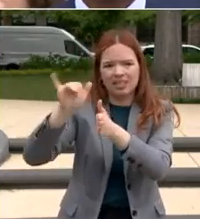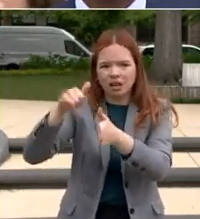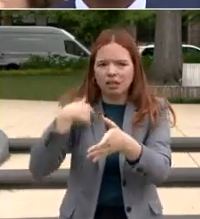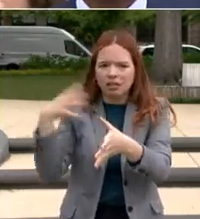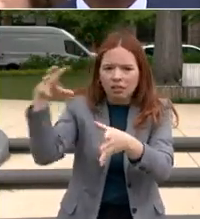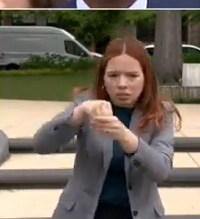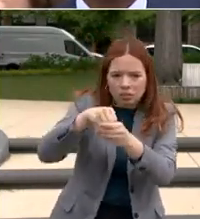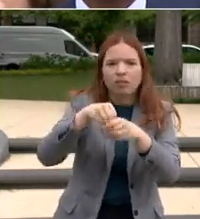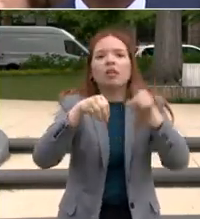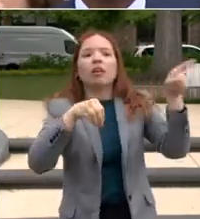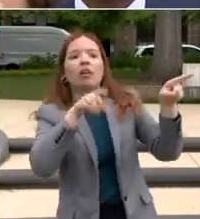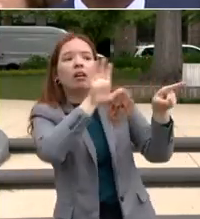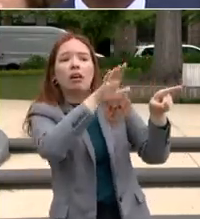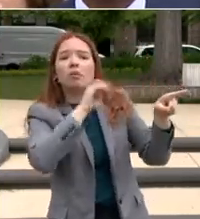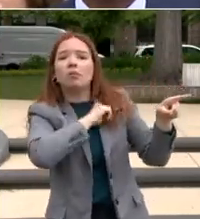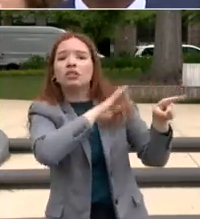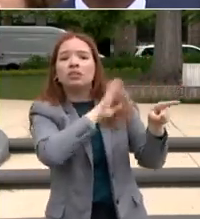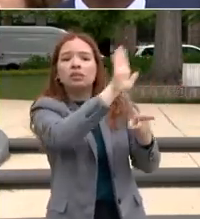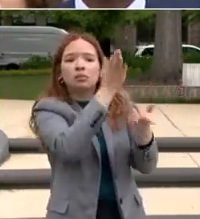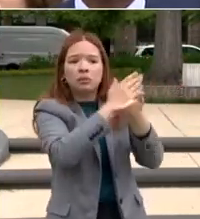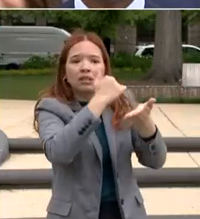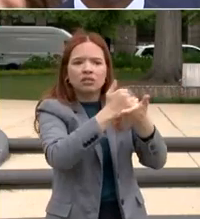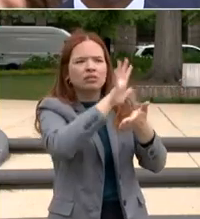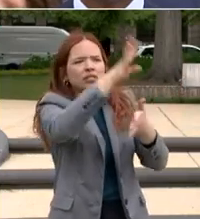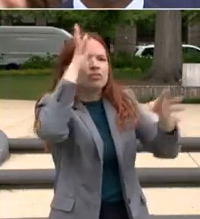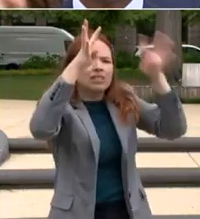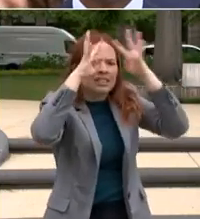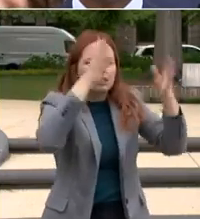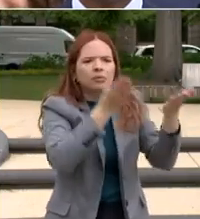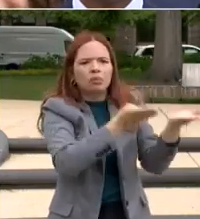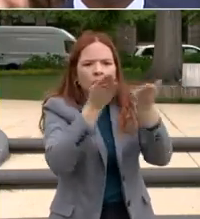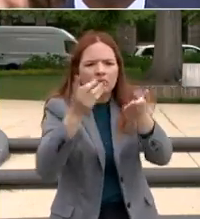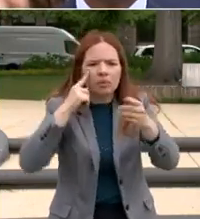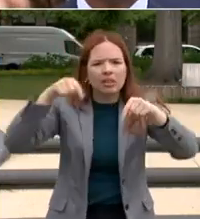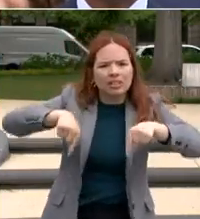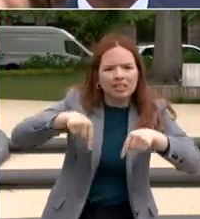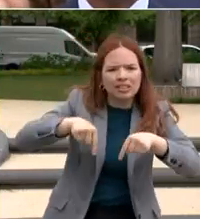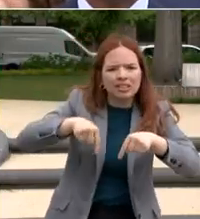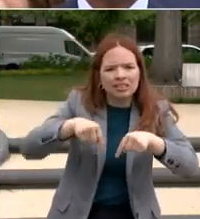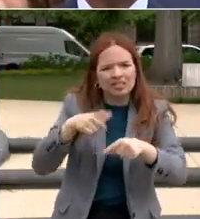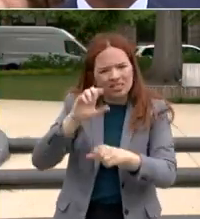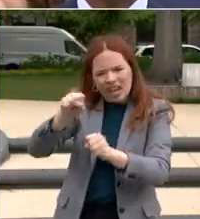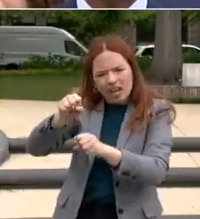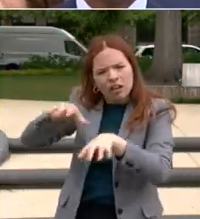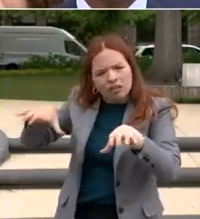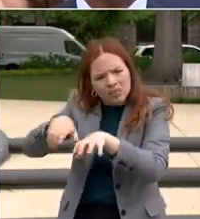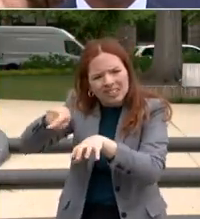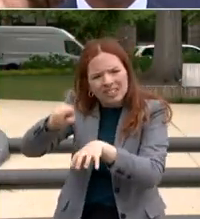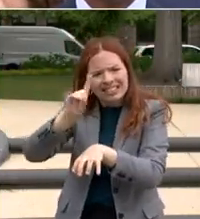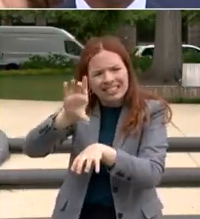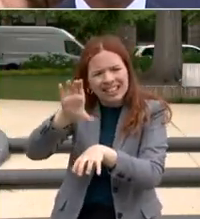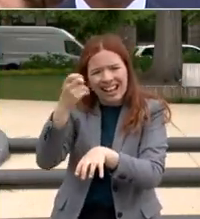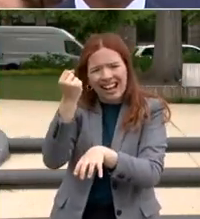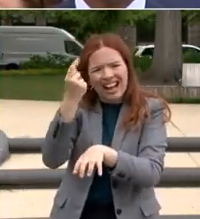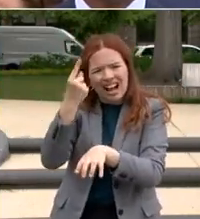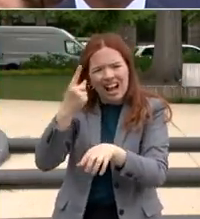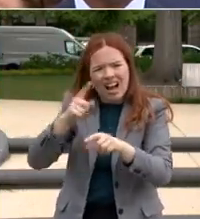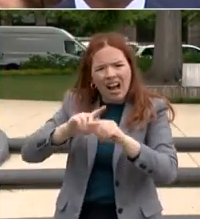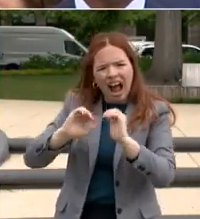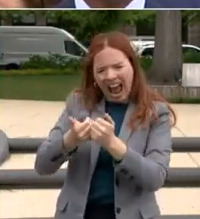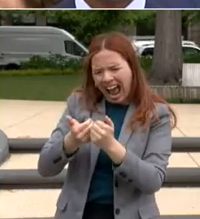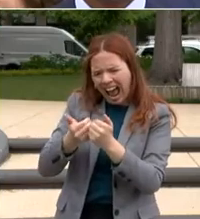for new innovation in downtown DC. Ask yourselves, how can DC be on the comeback